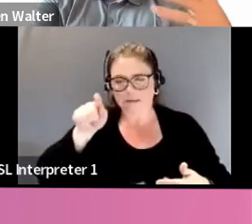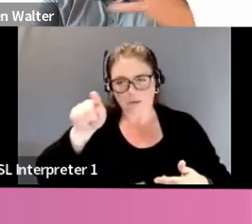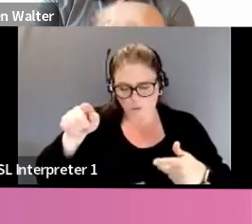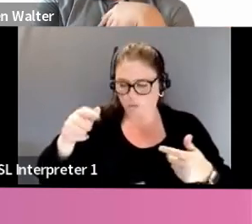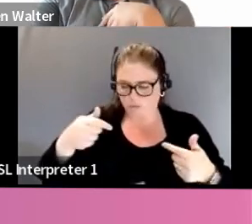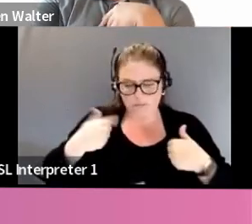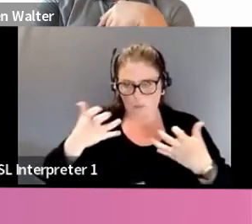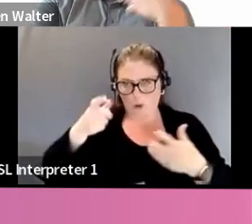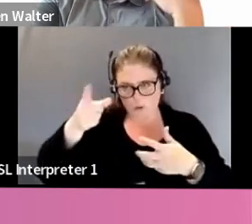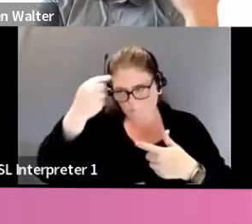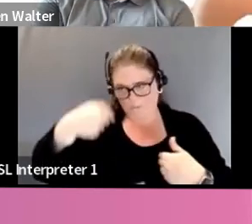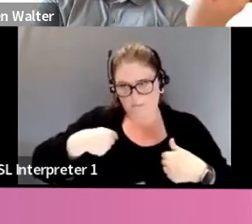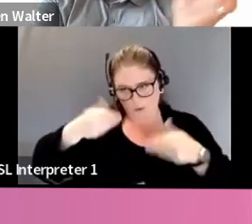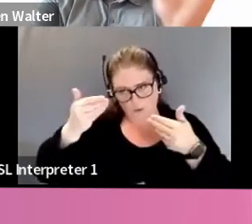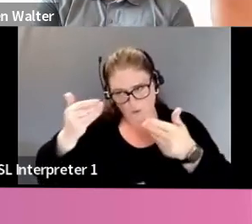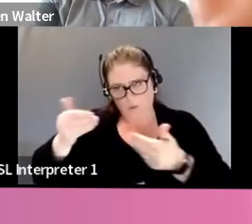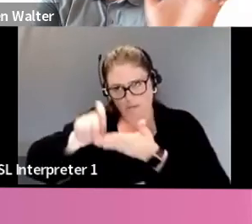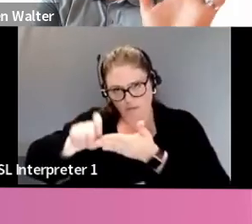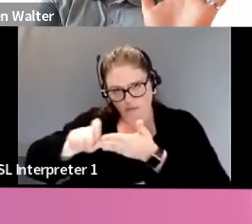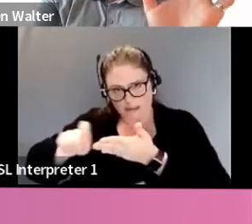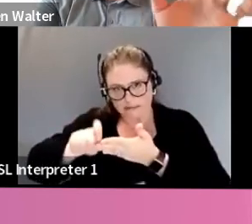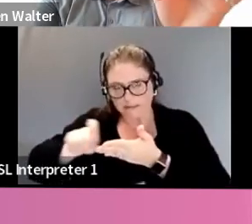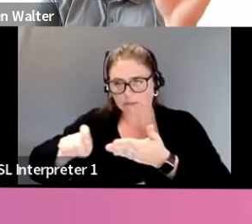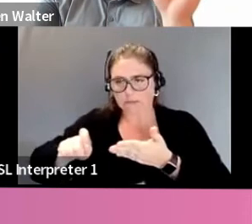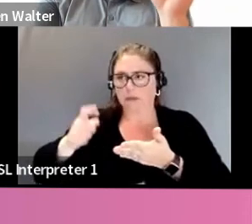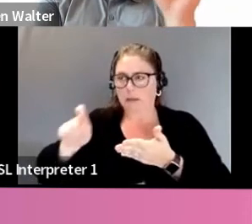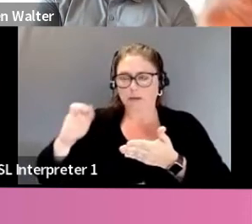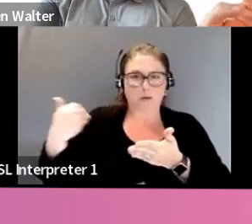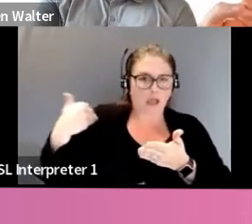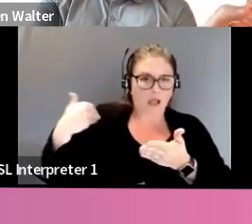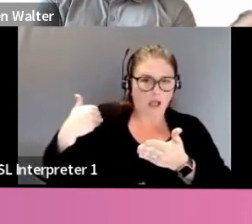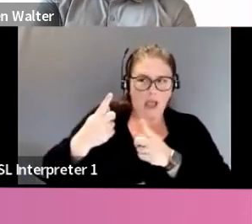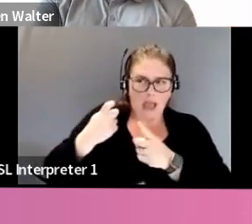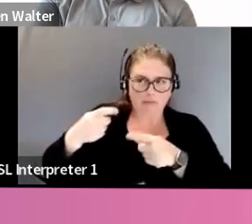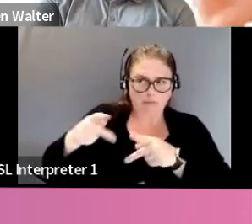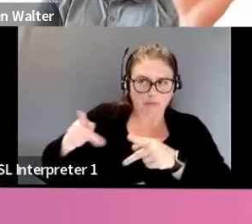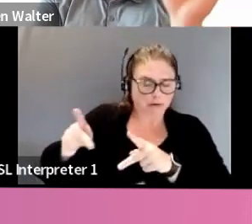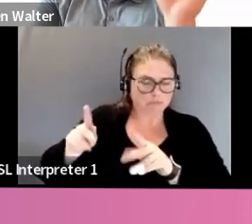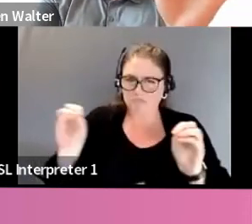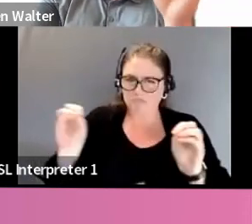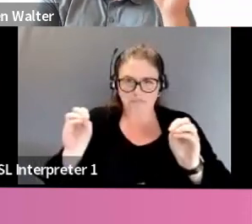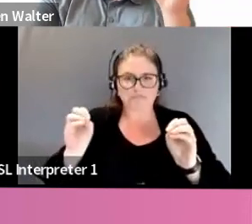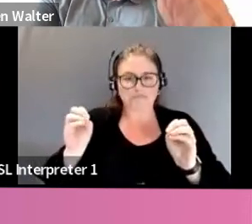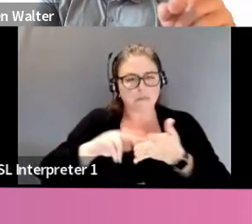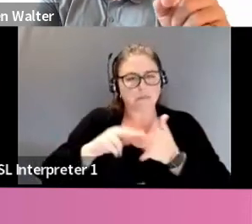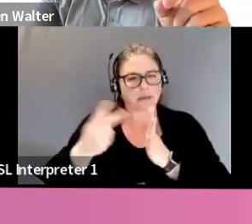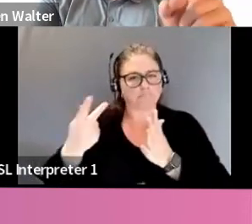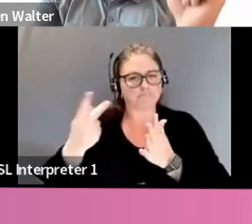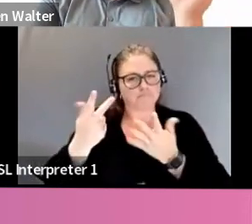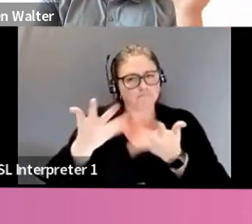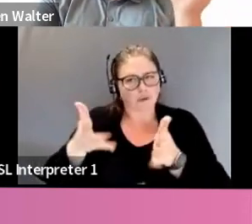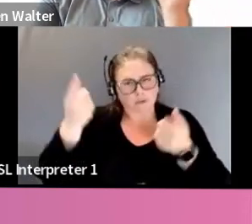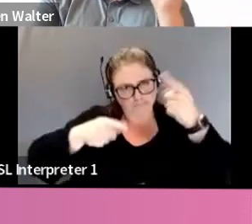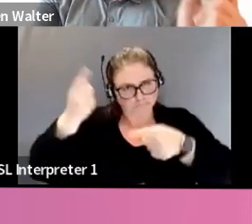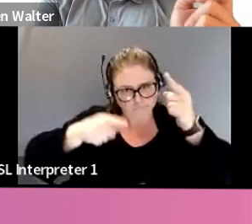apply to grants on my behalf. In the background, you don't have to ask me every single time. When you opt in and you utilize your first grant,